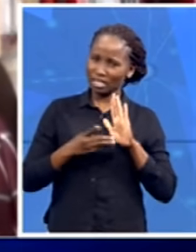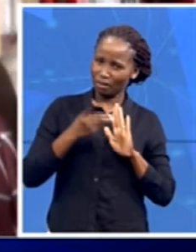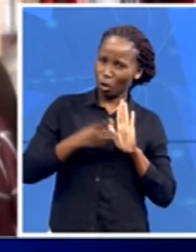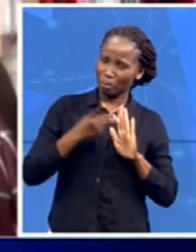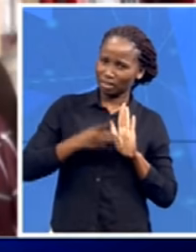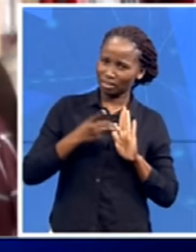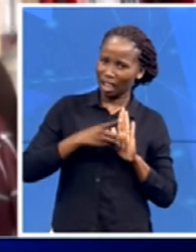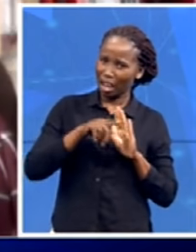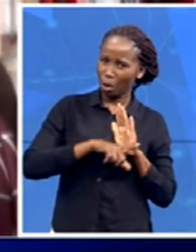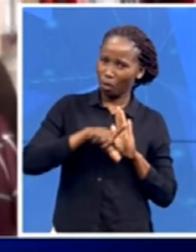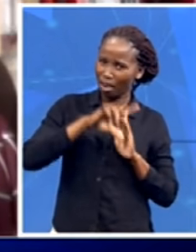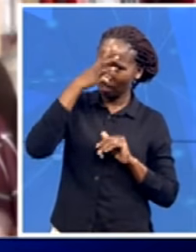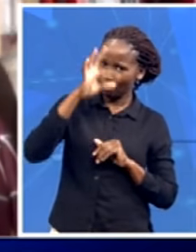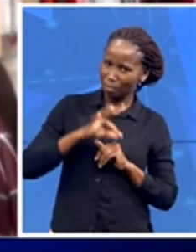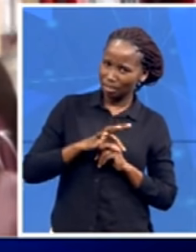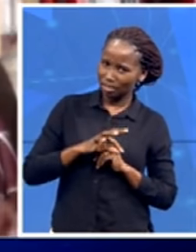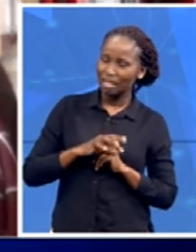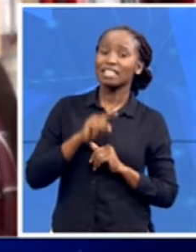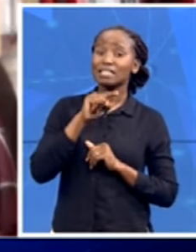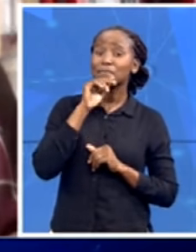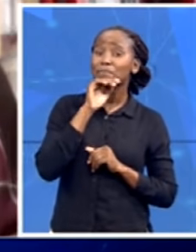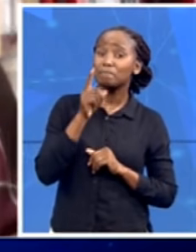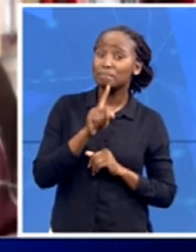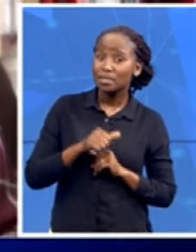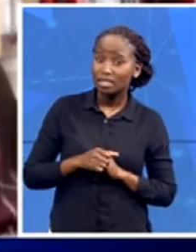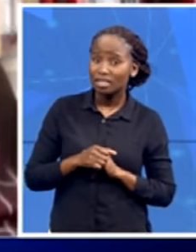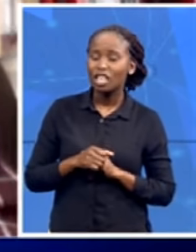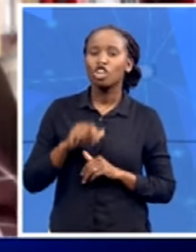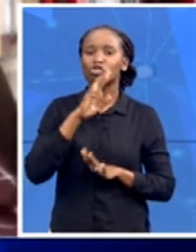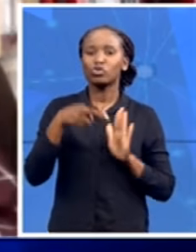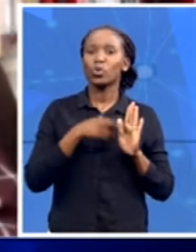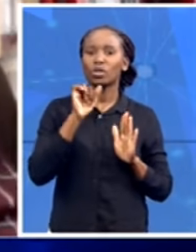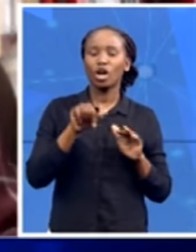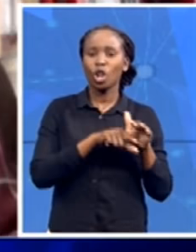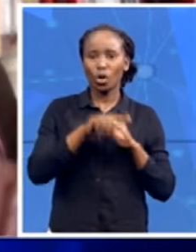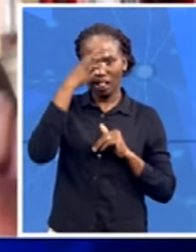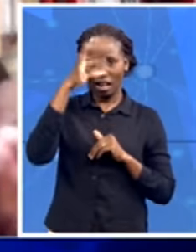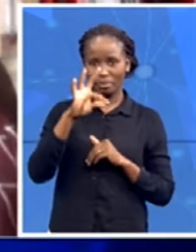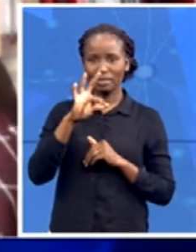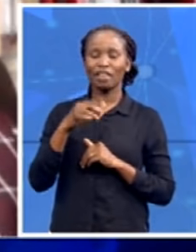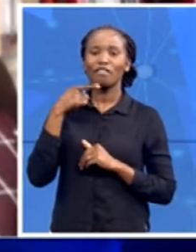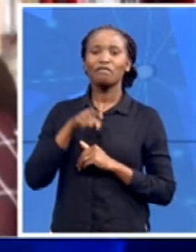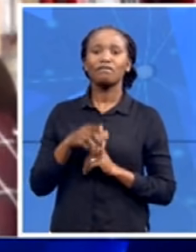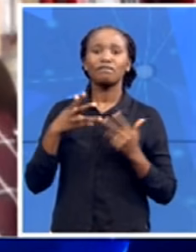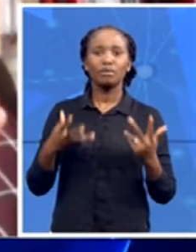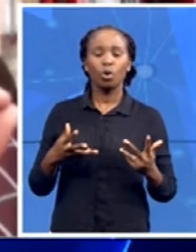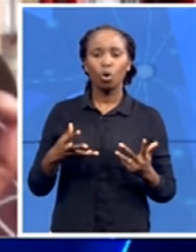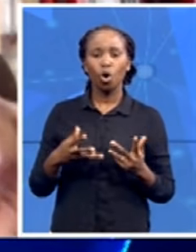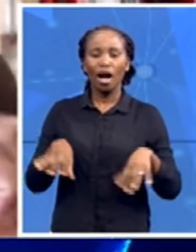meaning that the role of local government is not only to collect the garbage, but is to